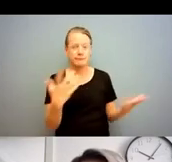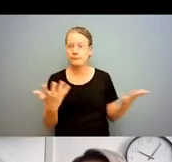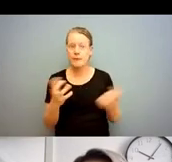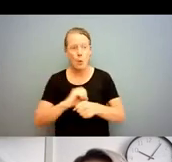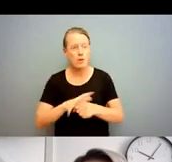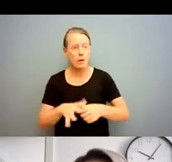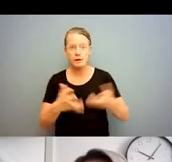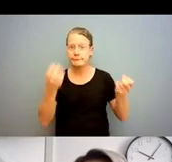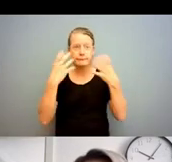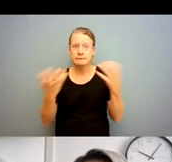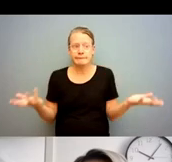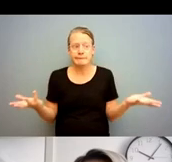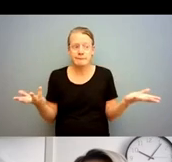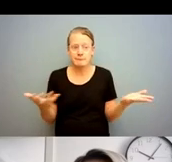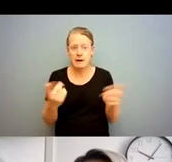on. And